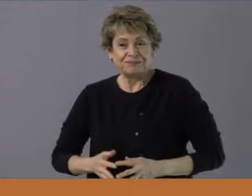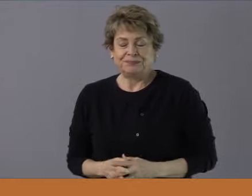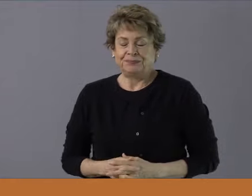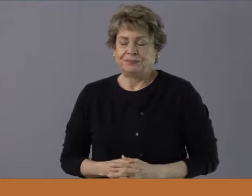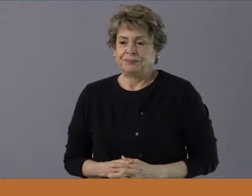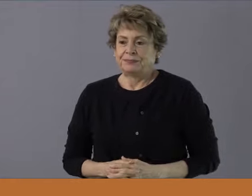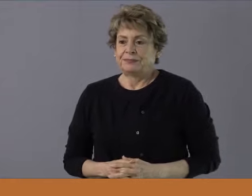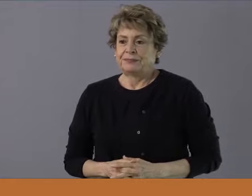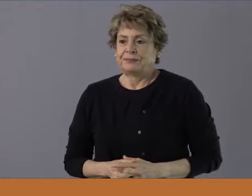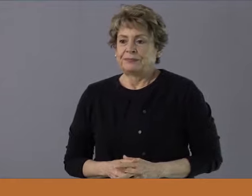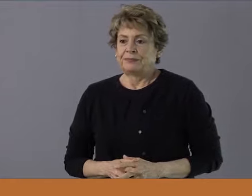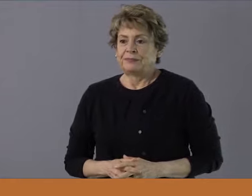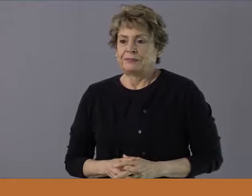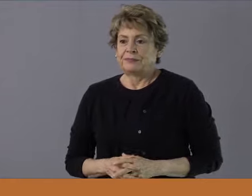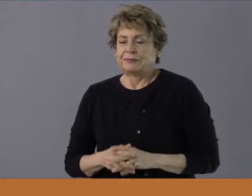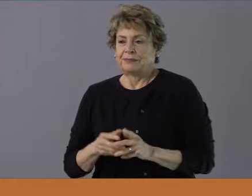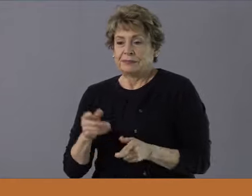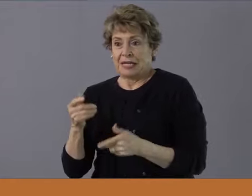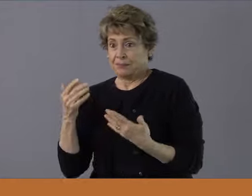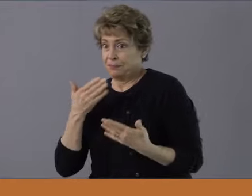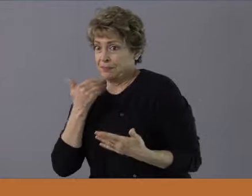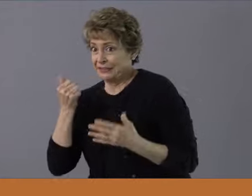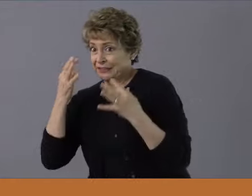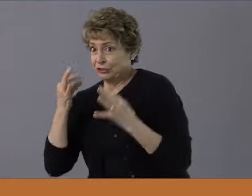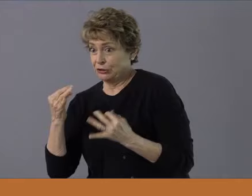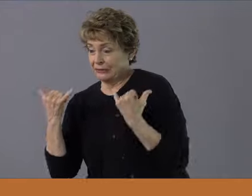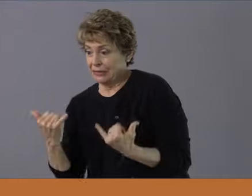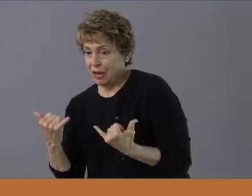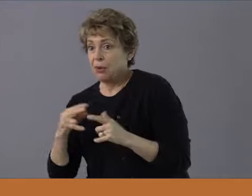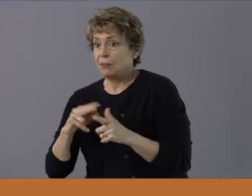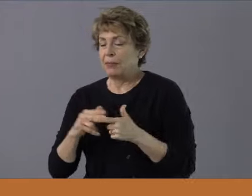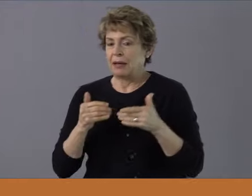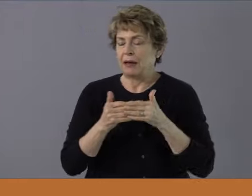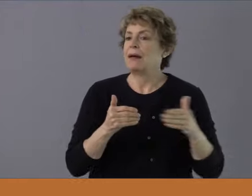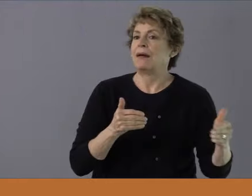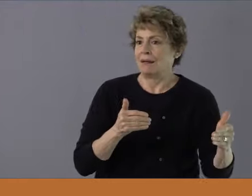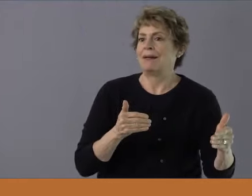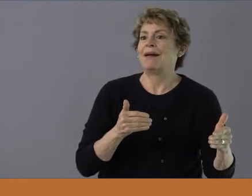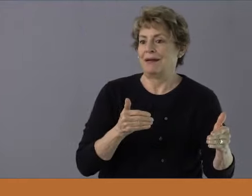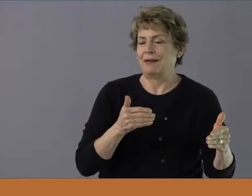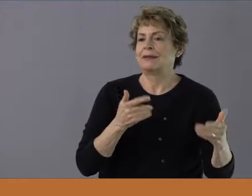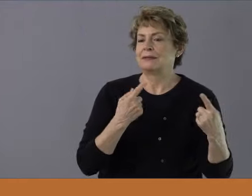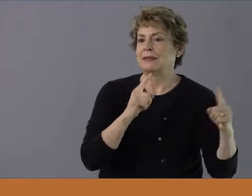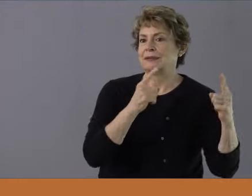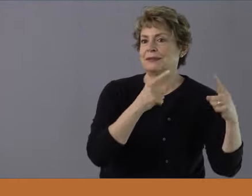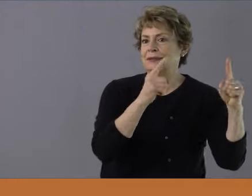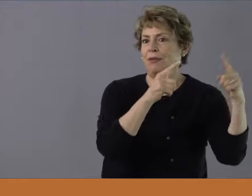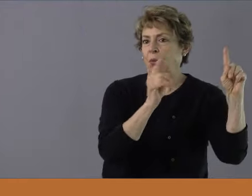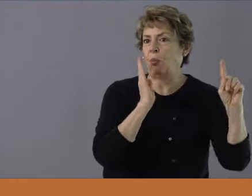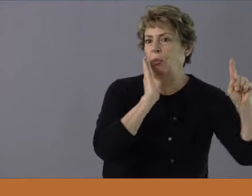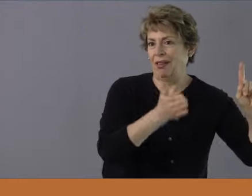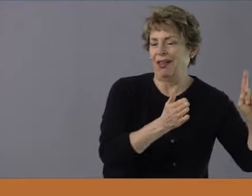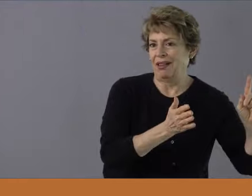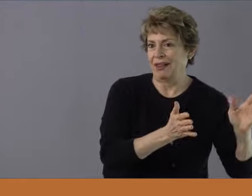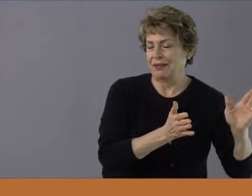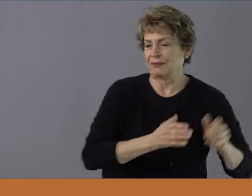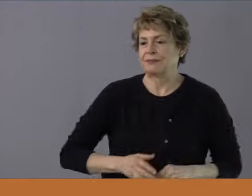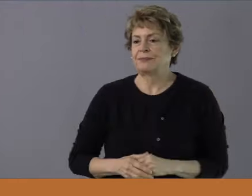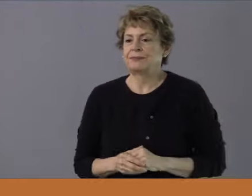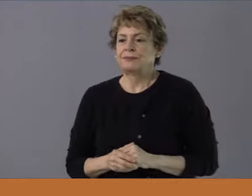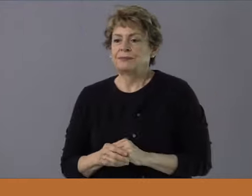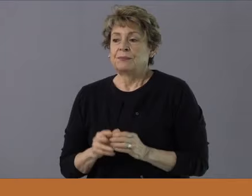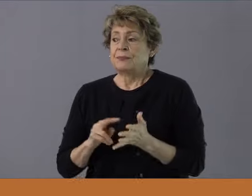habits and disciplines and rigor that we have, the more success, the more people that we will save and